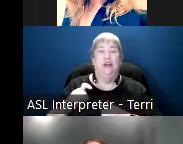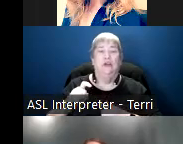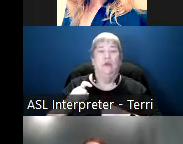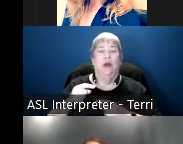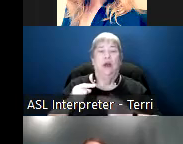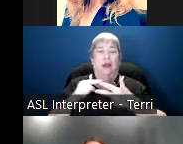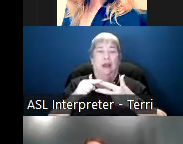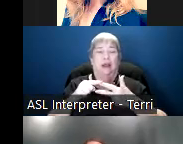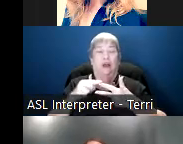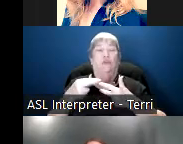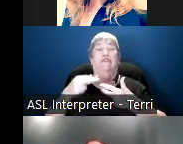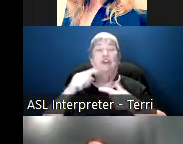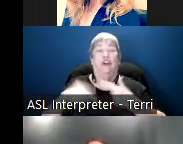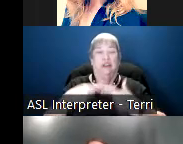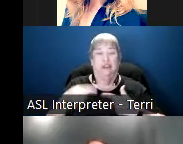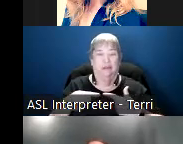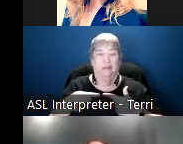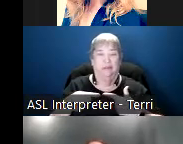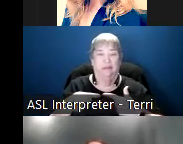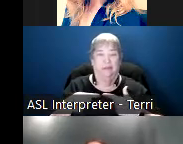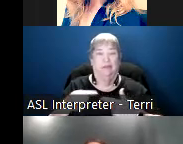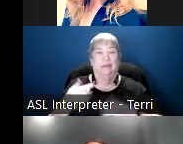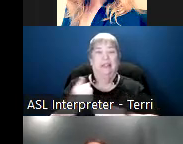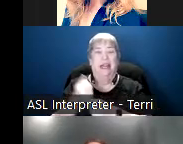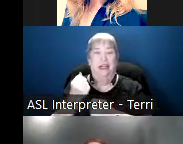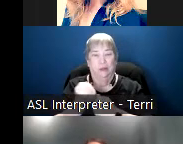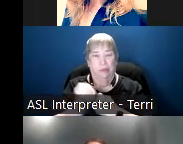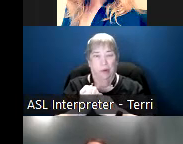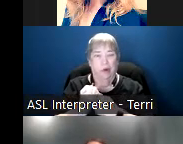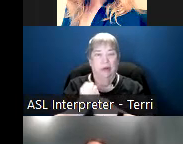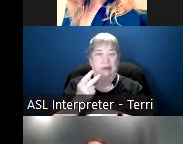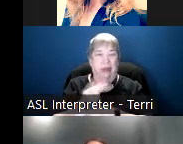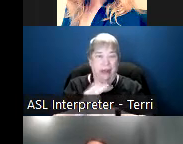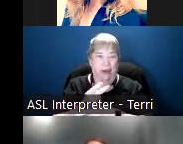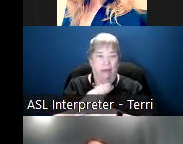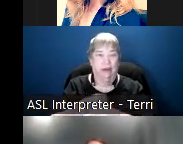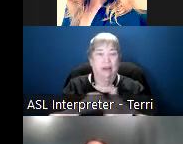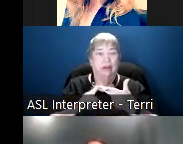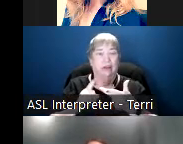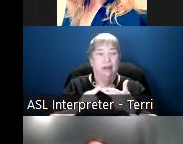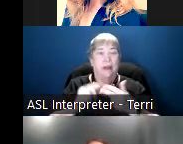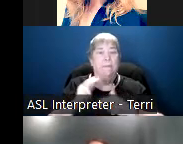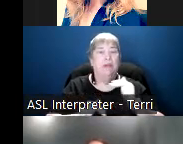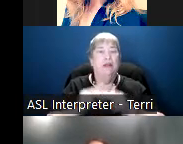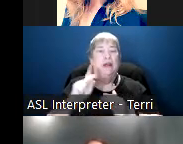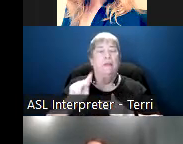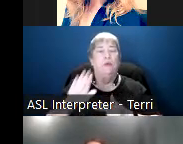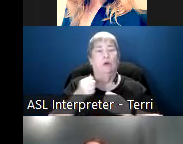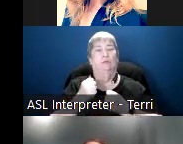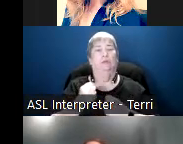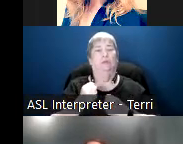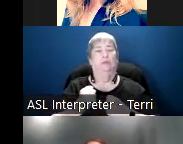seeking support. And finally, you want to build your resilience to the stress by taking care of your physical